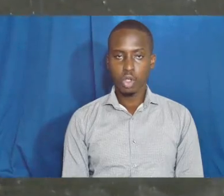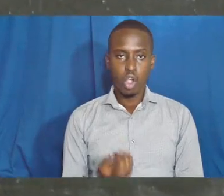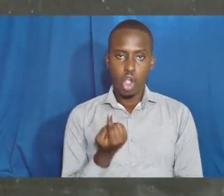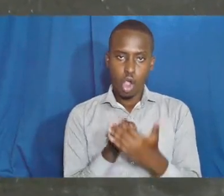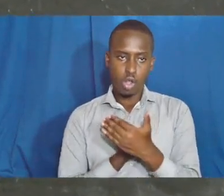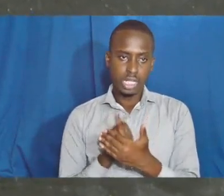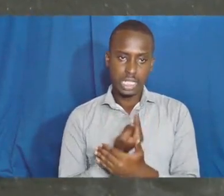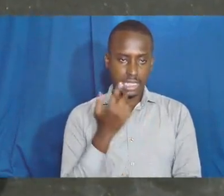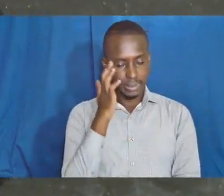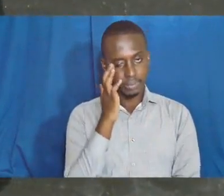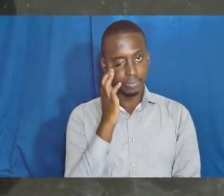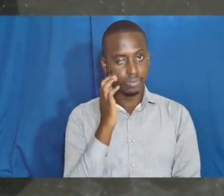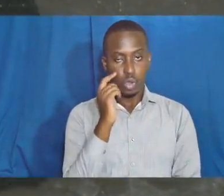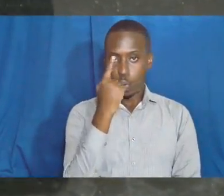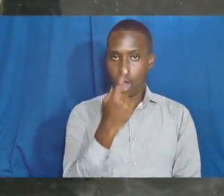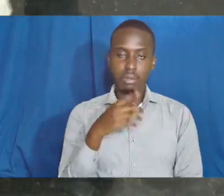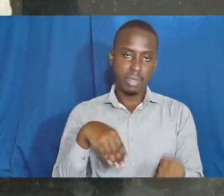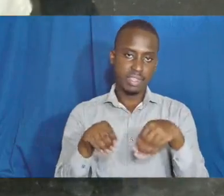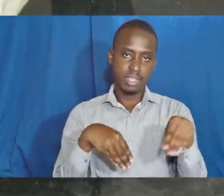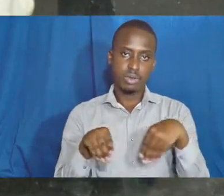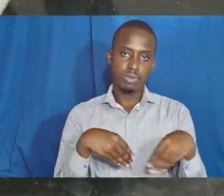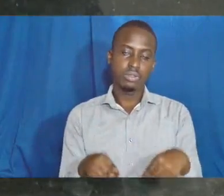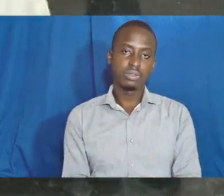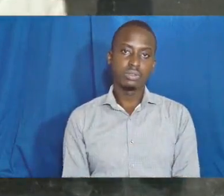only one material